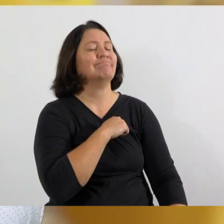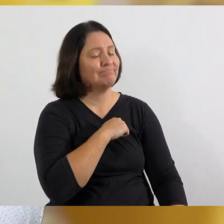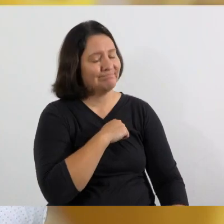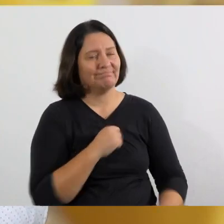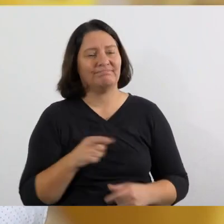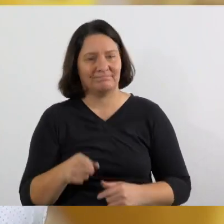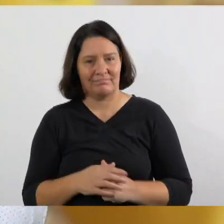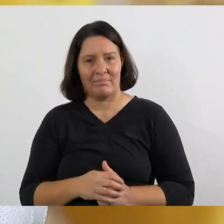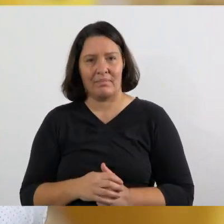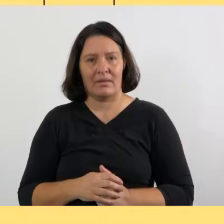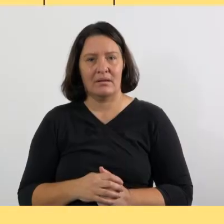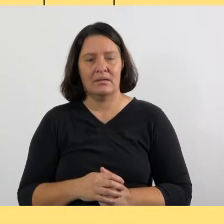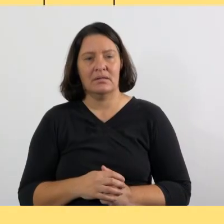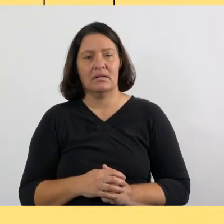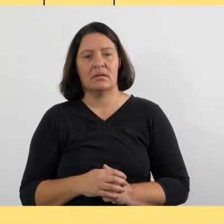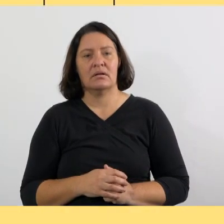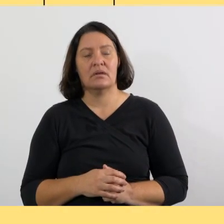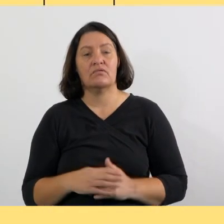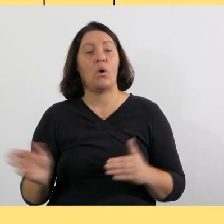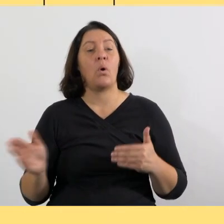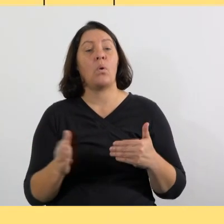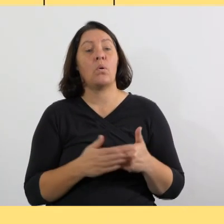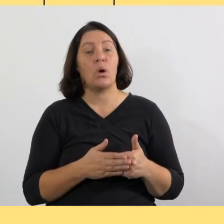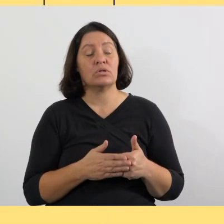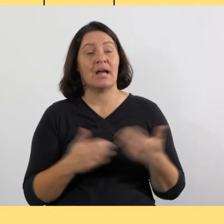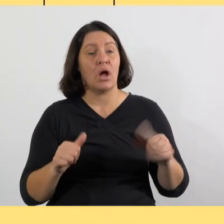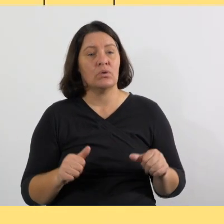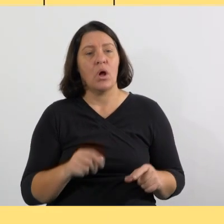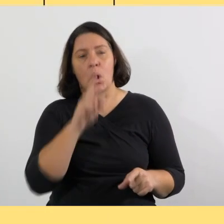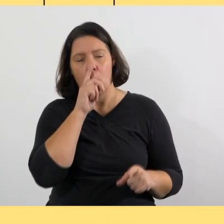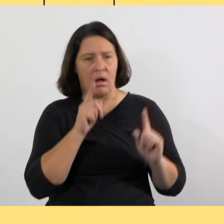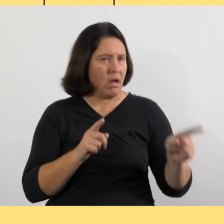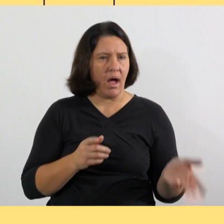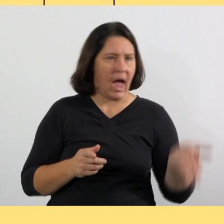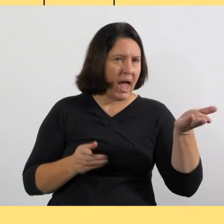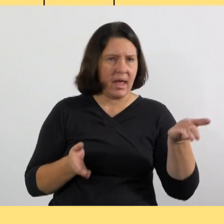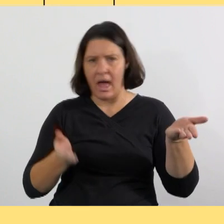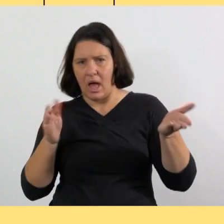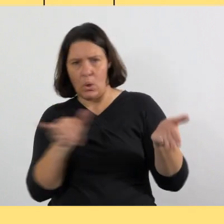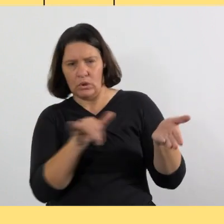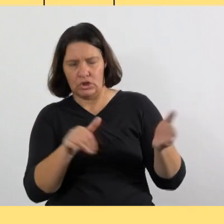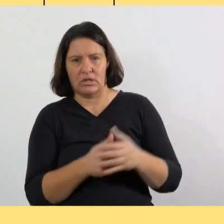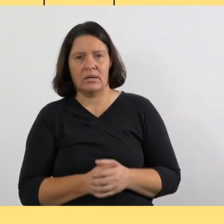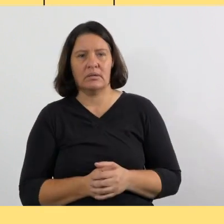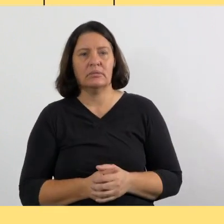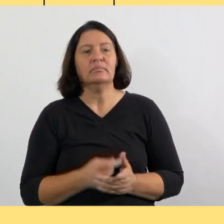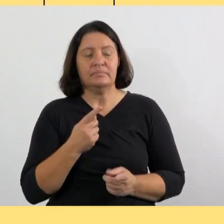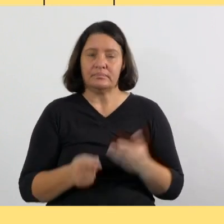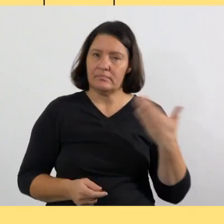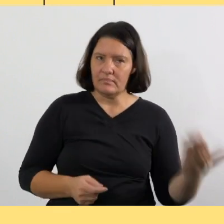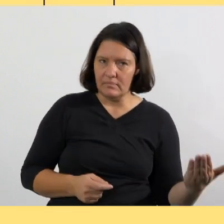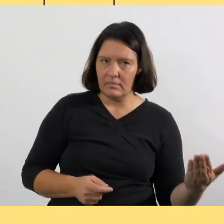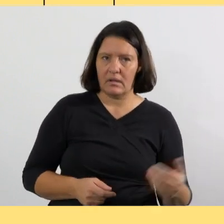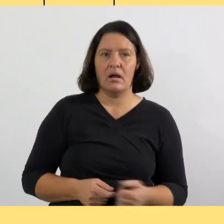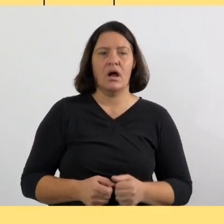them. And we're talking of debtors allowances. To close with your ledger account, you look for the side with the highest amount. In this case, it was the